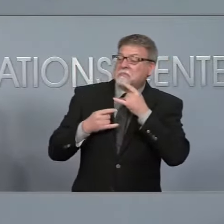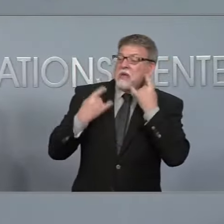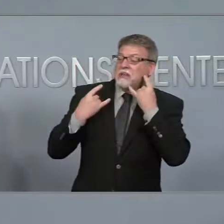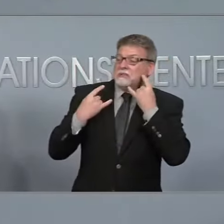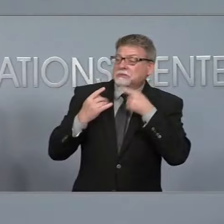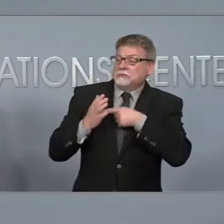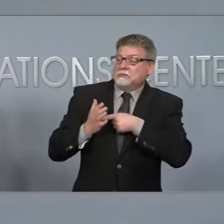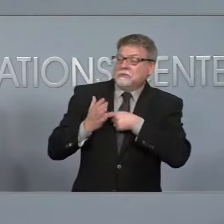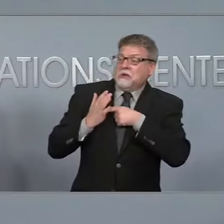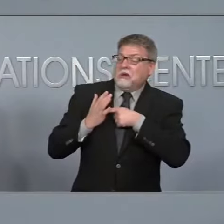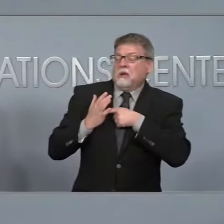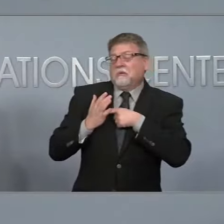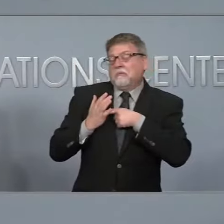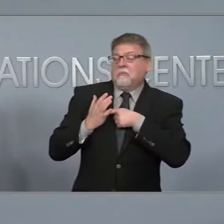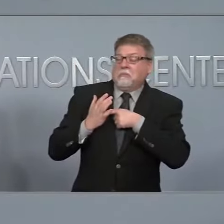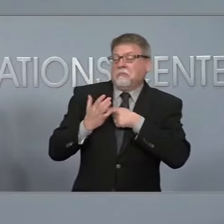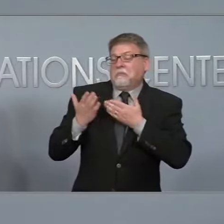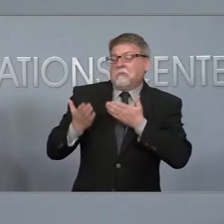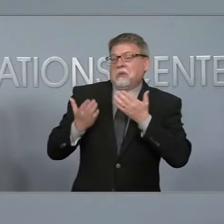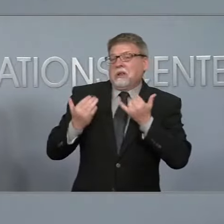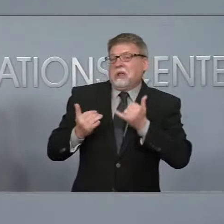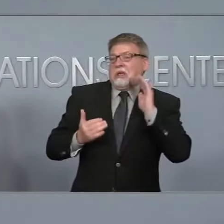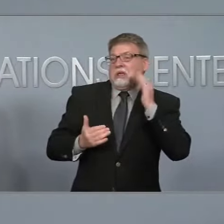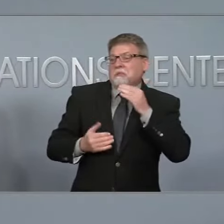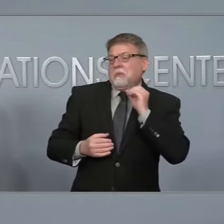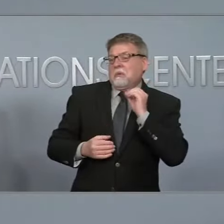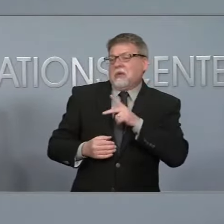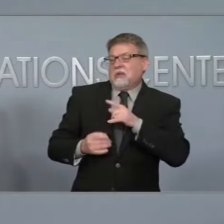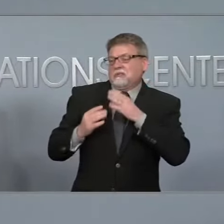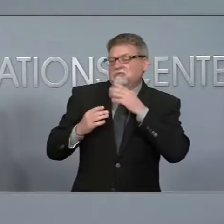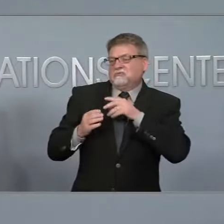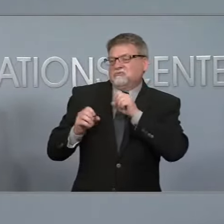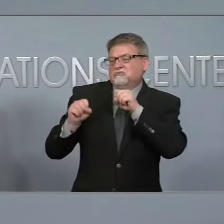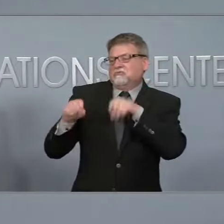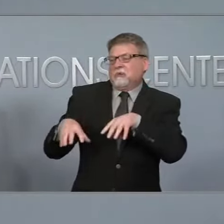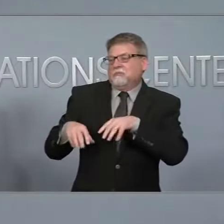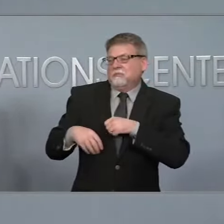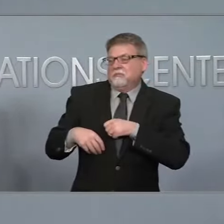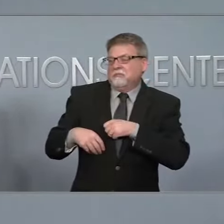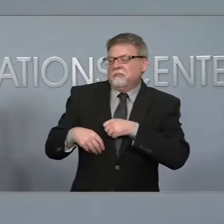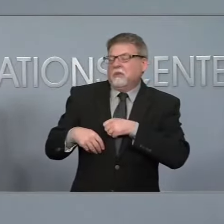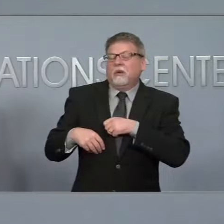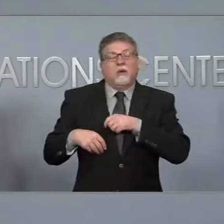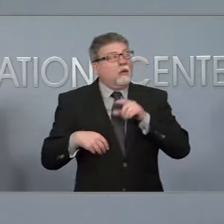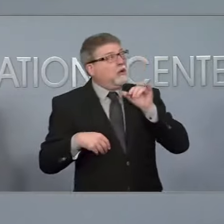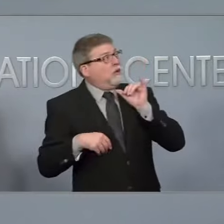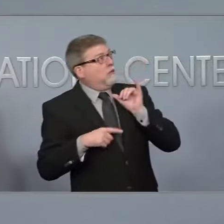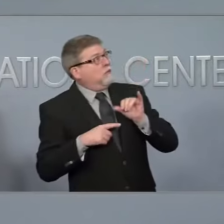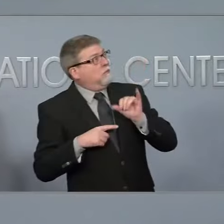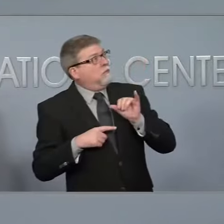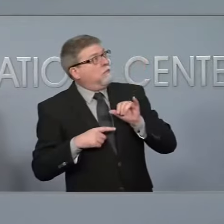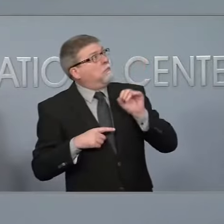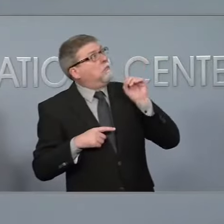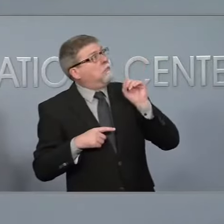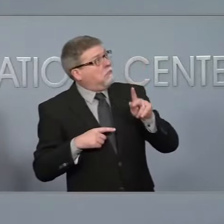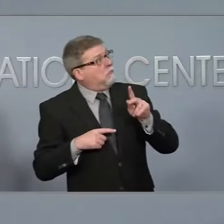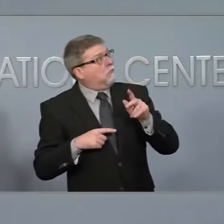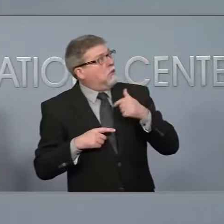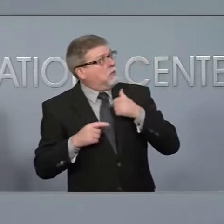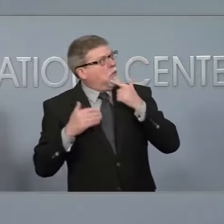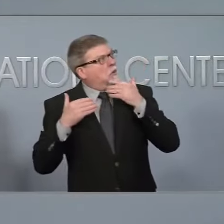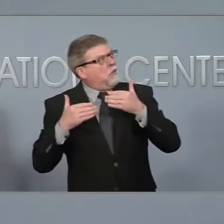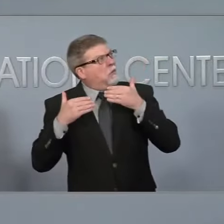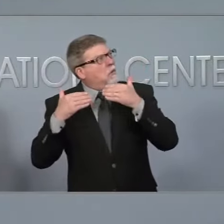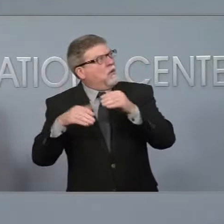for them to do, and that they should consider that. So we believe that they will look very carefully at